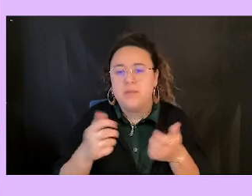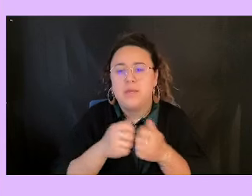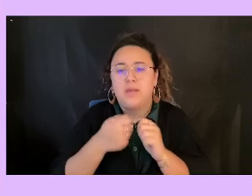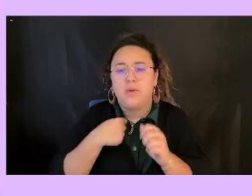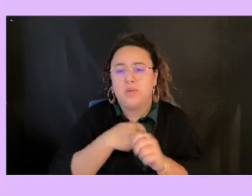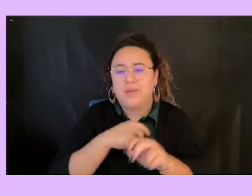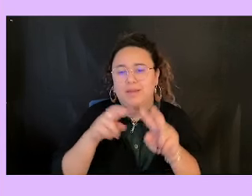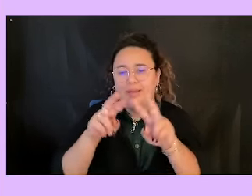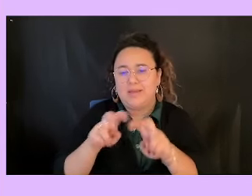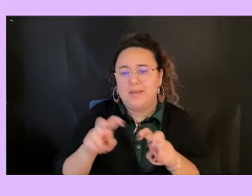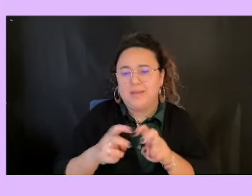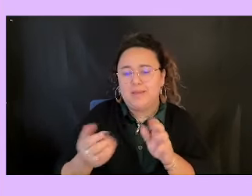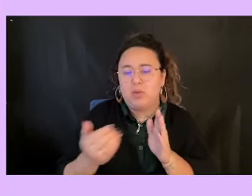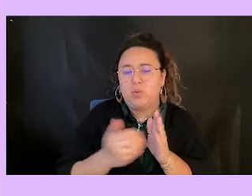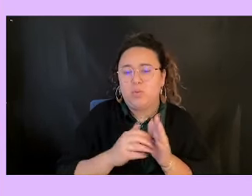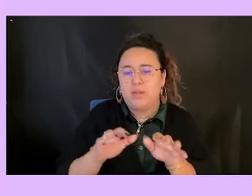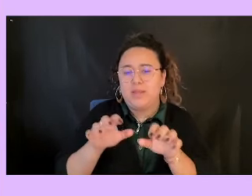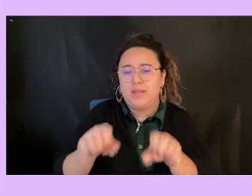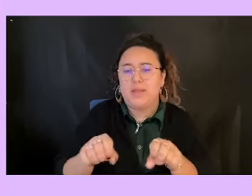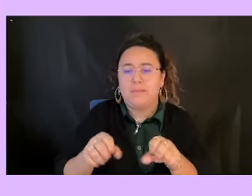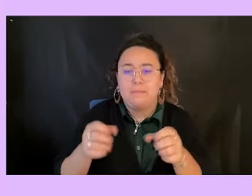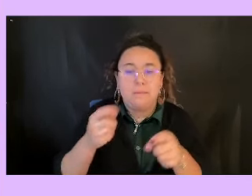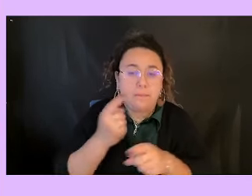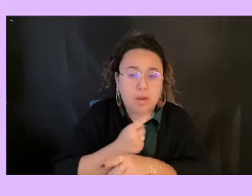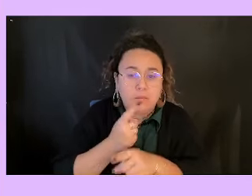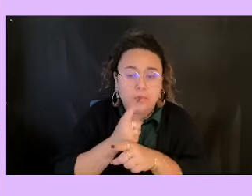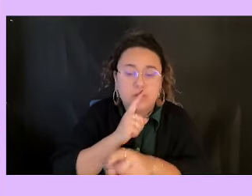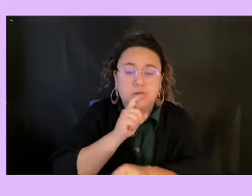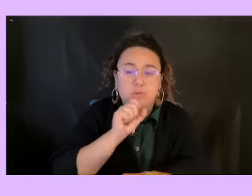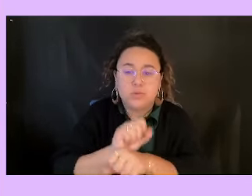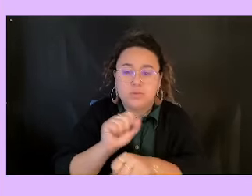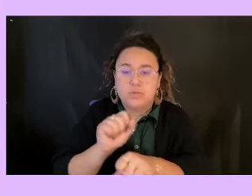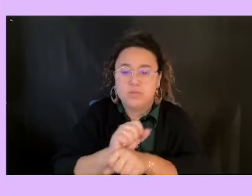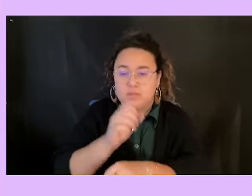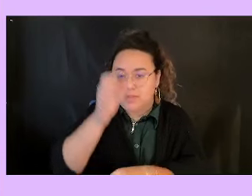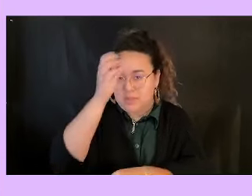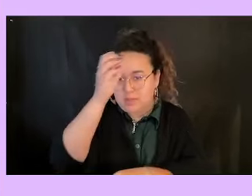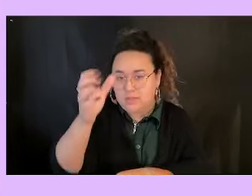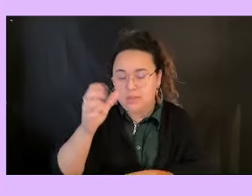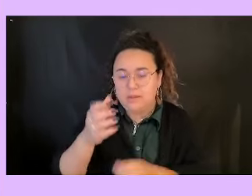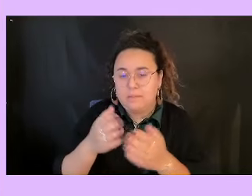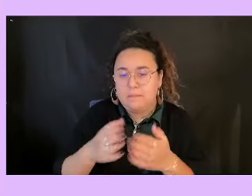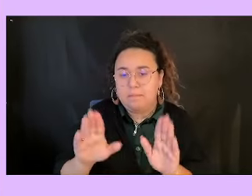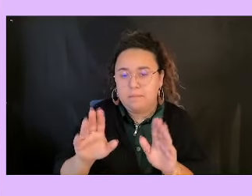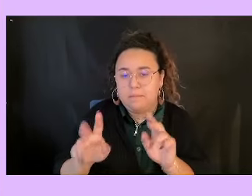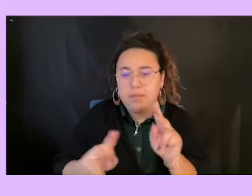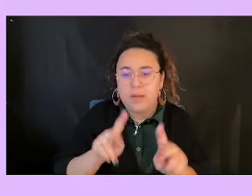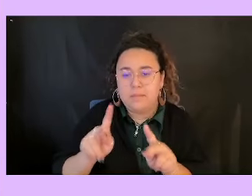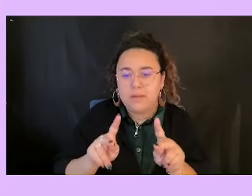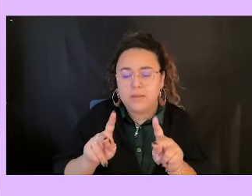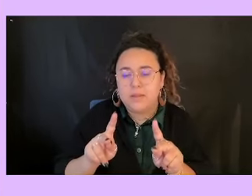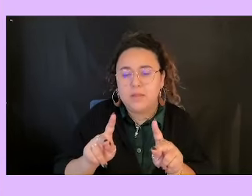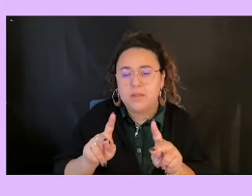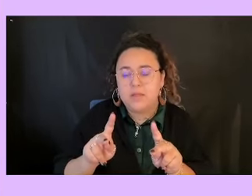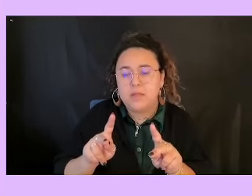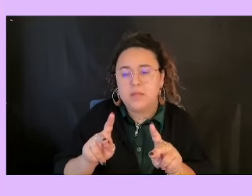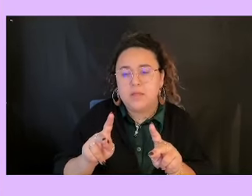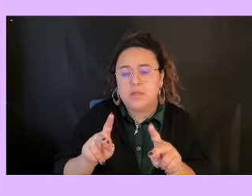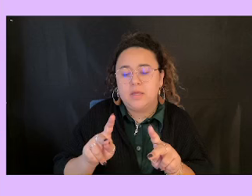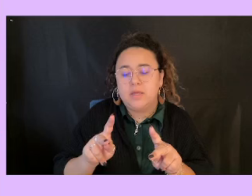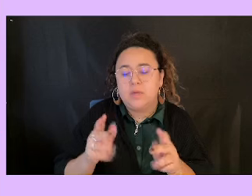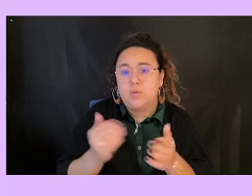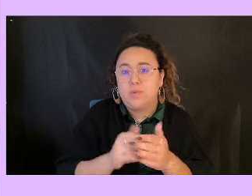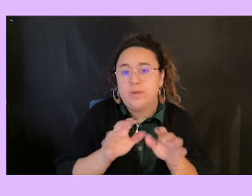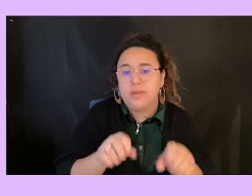and reclaim properly, truly, this notion of public, reclaim this notion of community